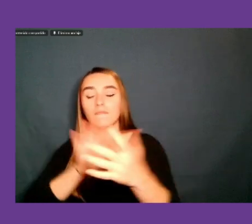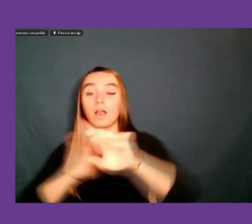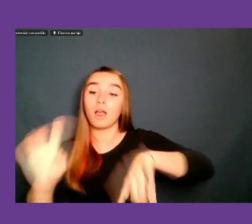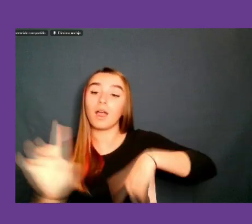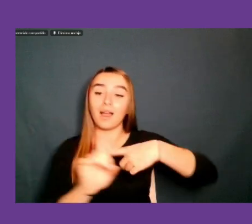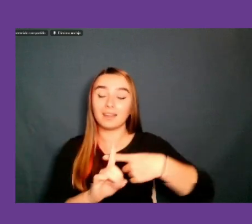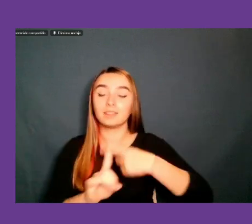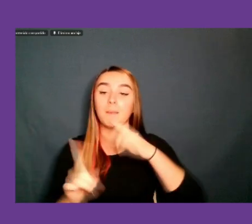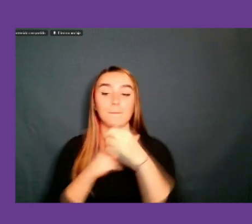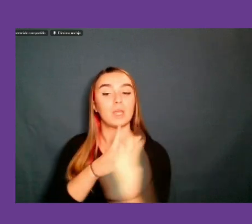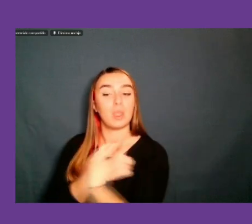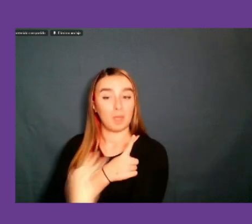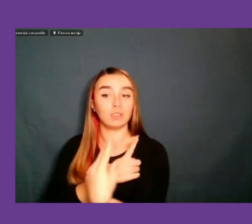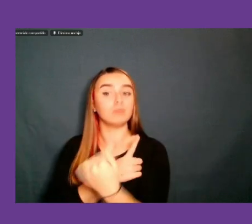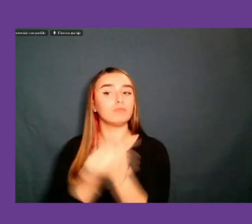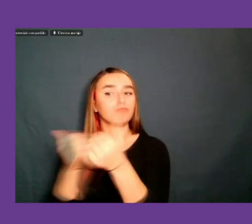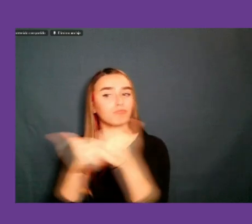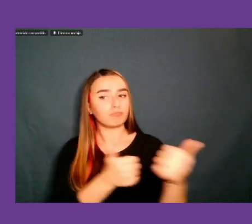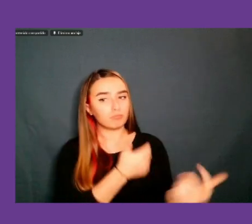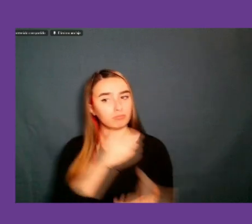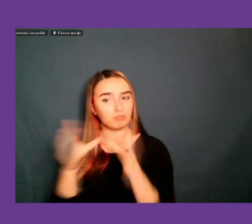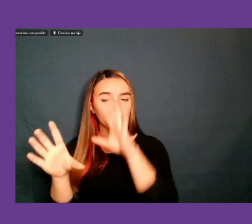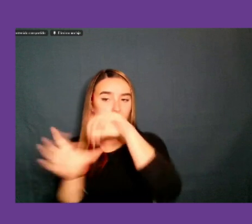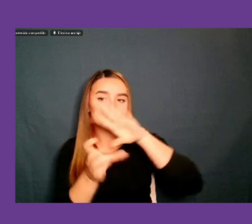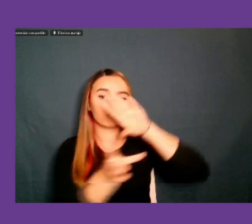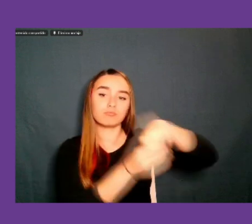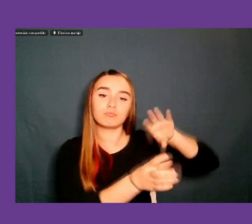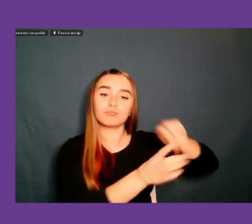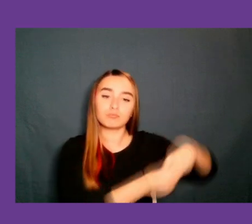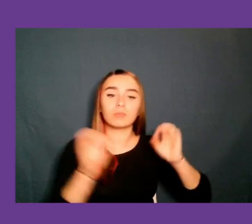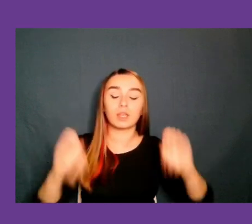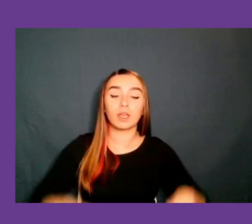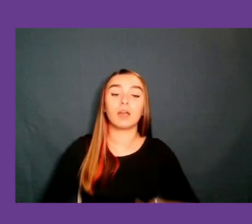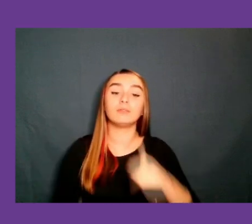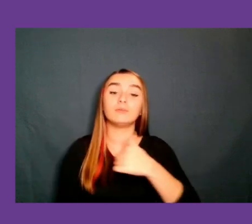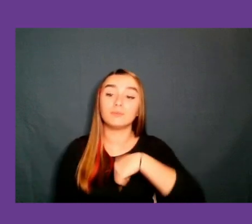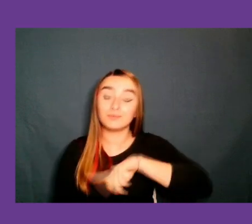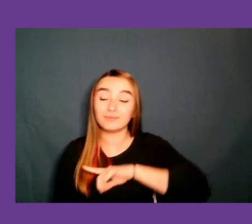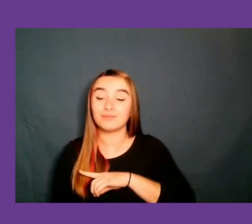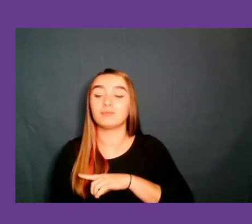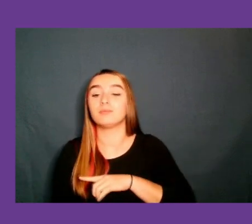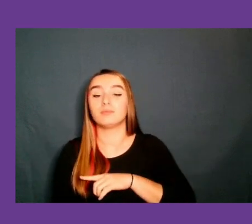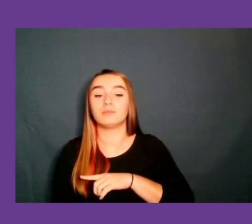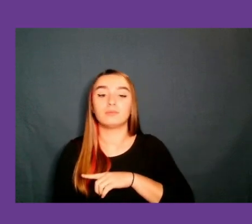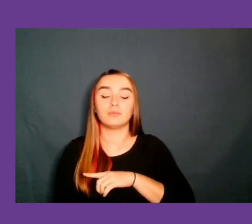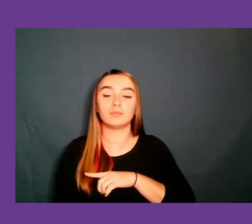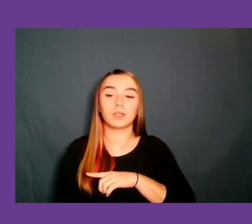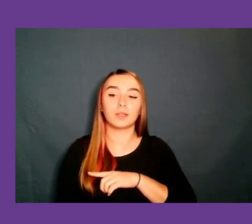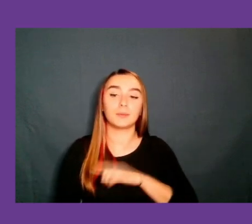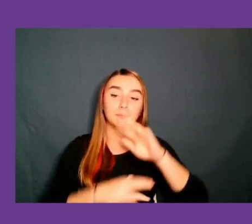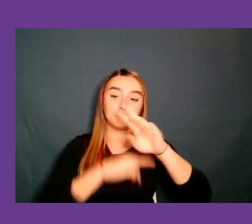different perspectives and in different situations. And of course, we do not only update to meet the conformance of EAA,